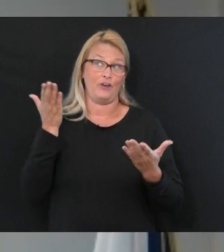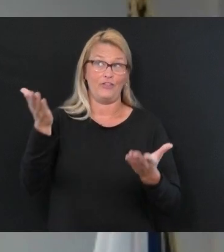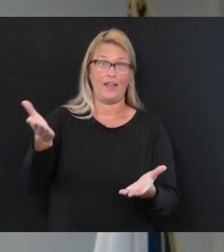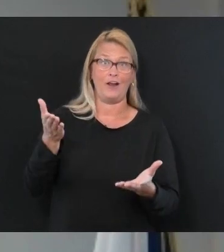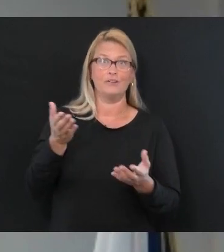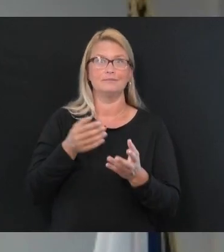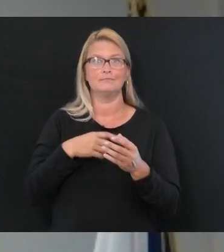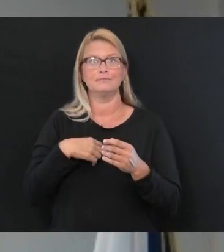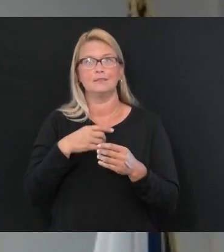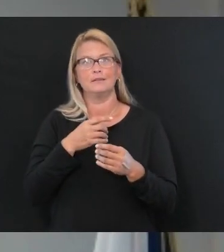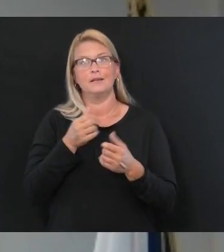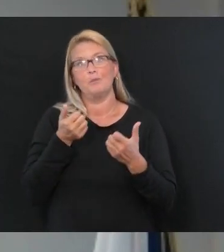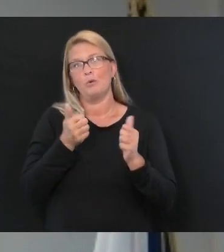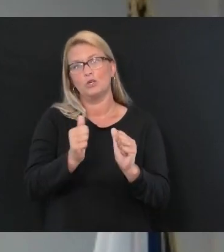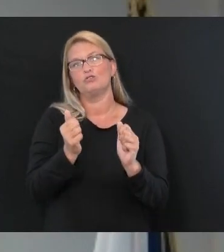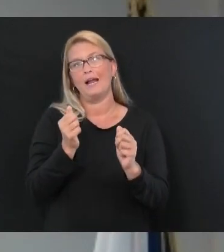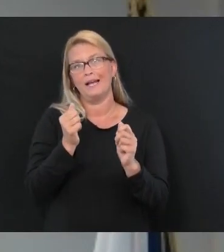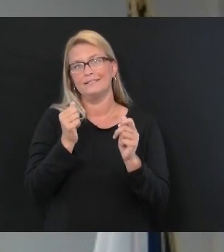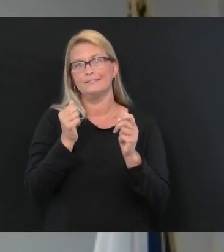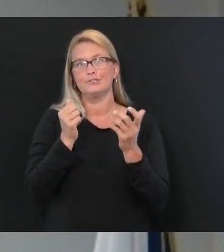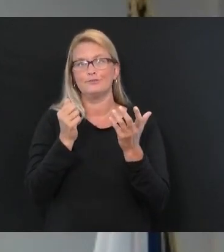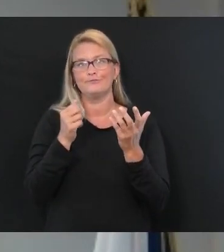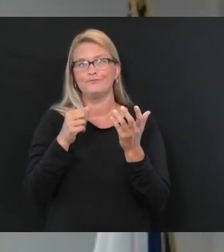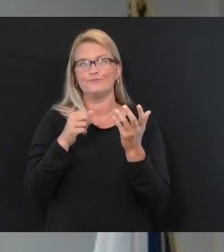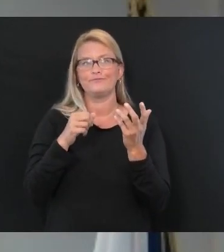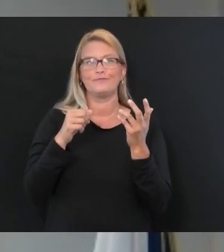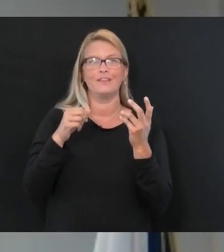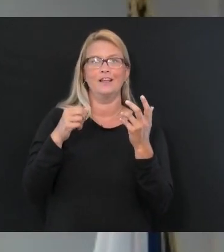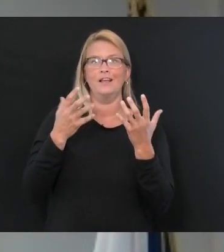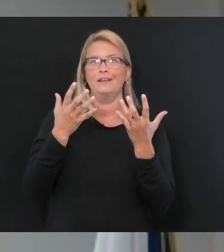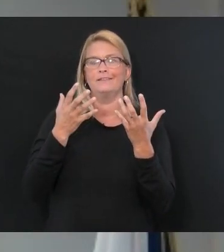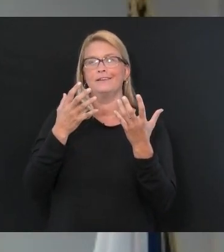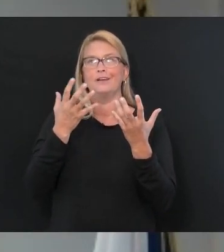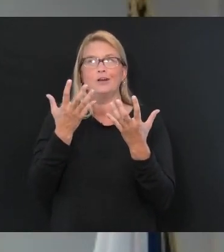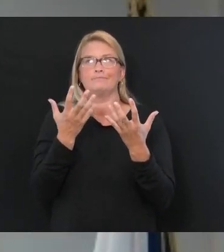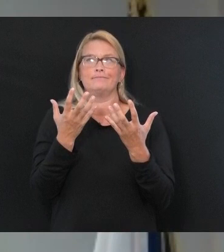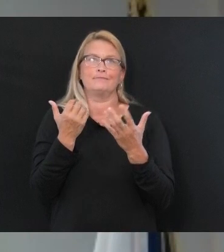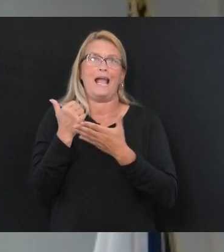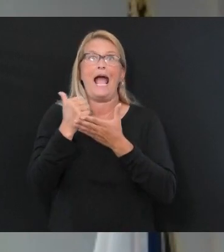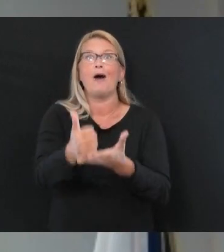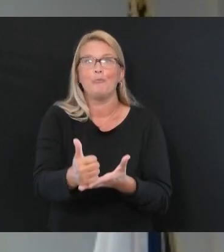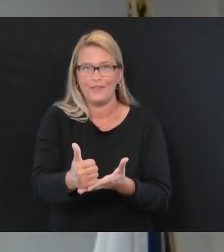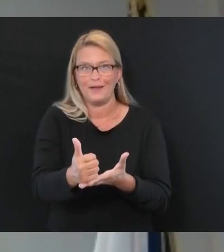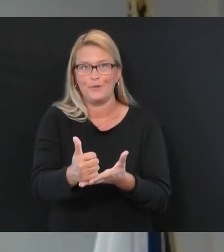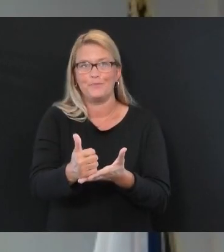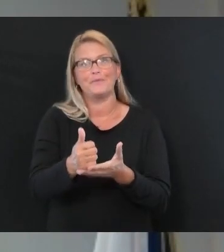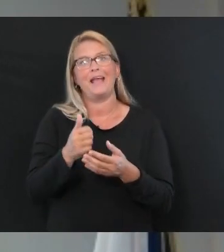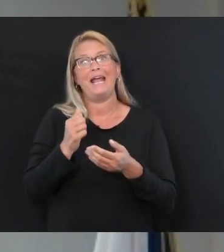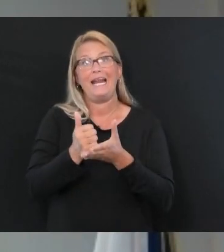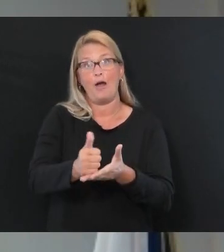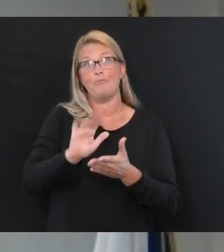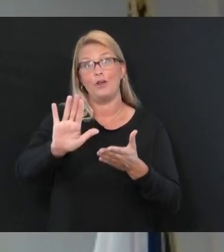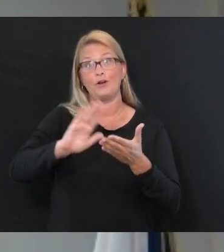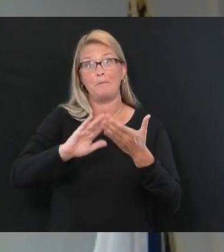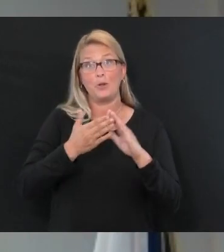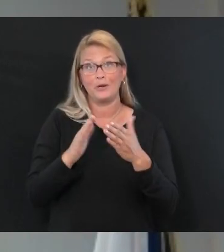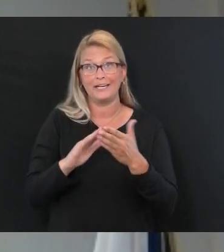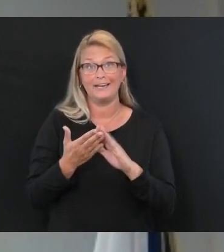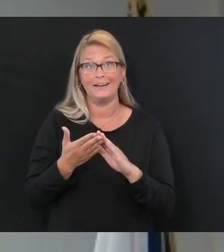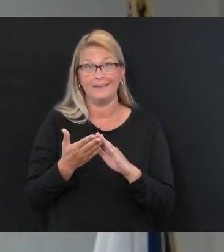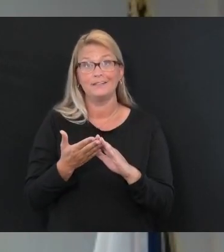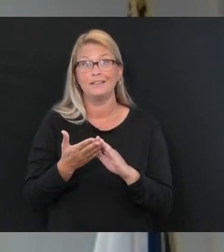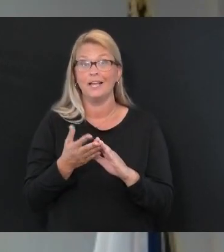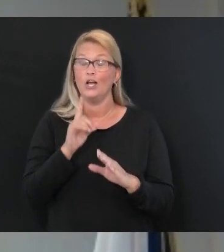But things like that don't need to be stigmatized or anything. But we're trying to help them and help their community because it is